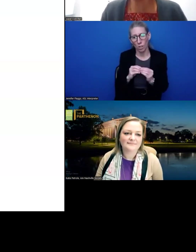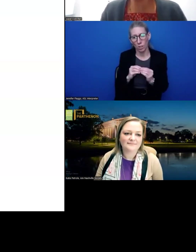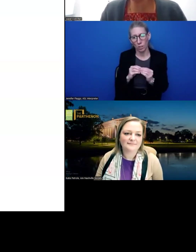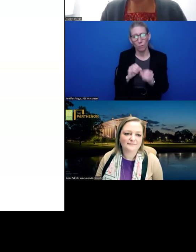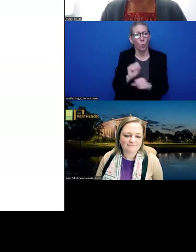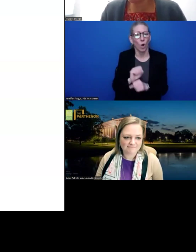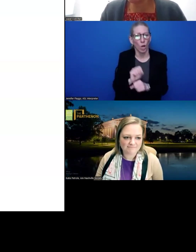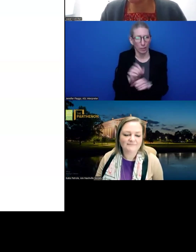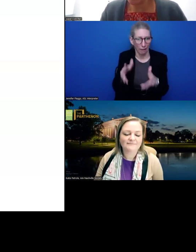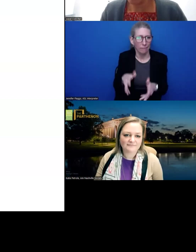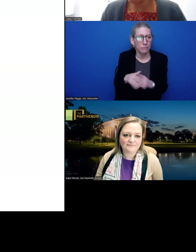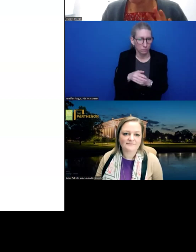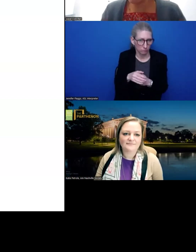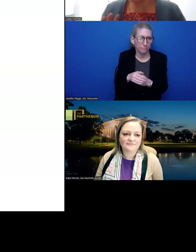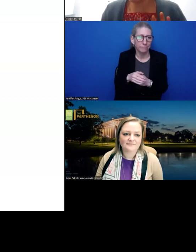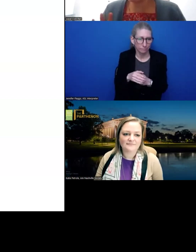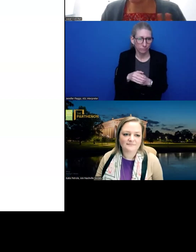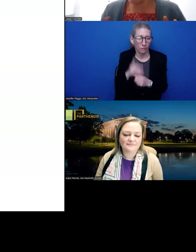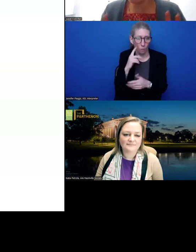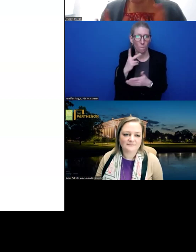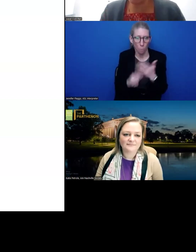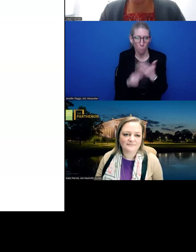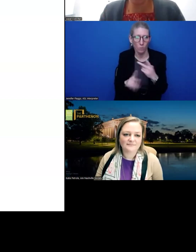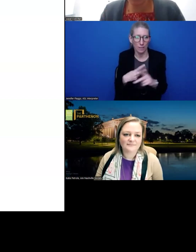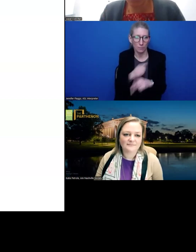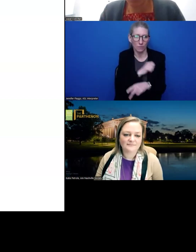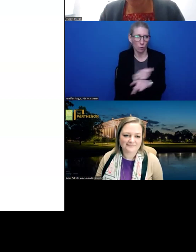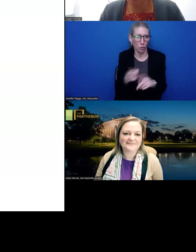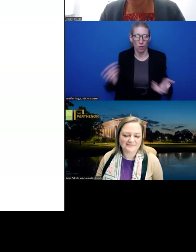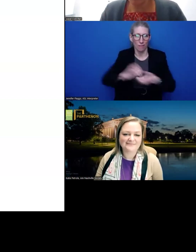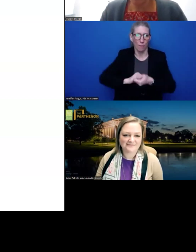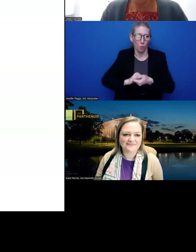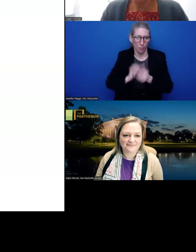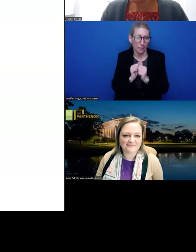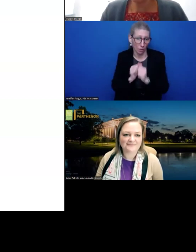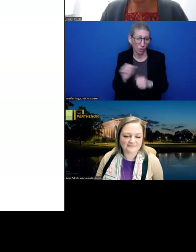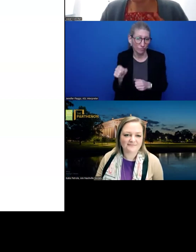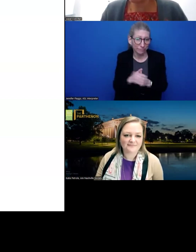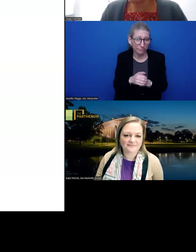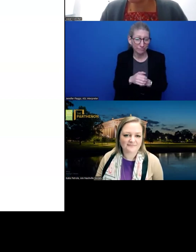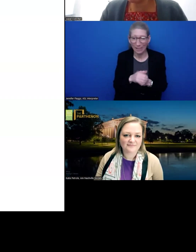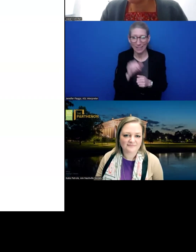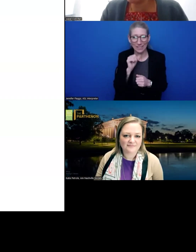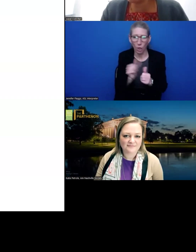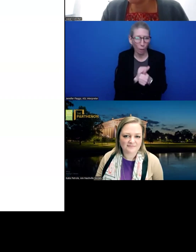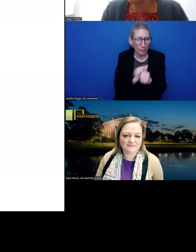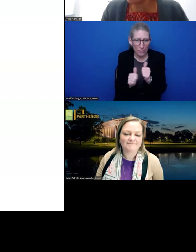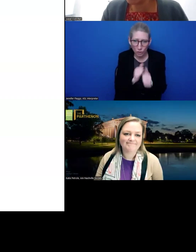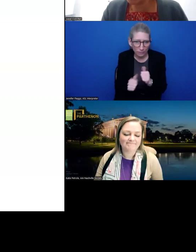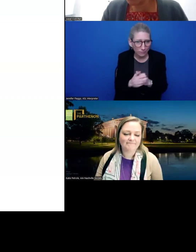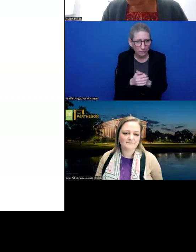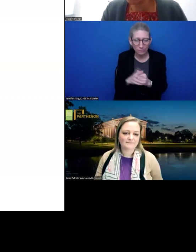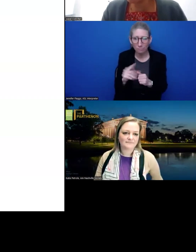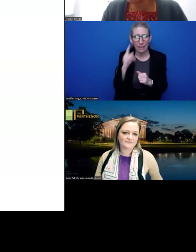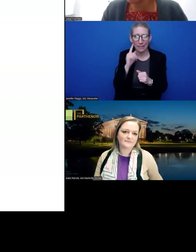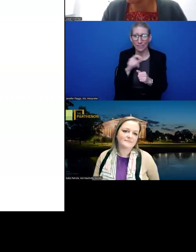work to do in order to both types of authority to collaborate together. It's not a competition, but I think that there is